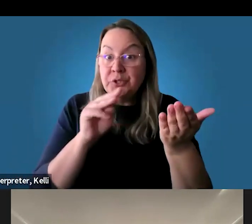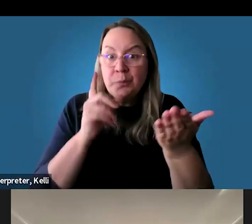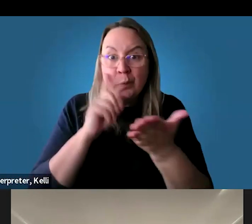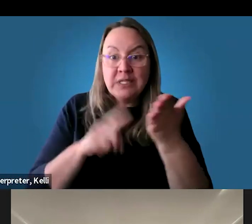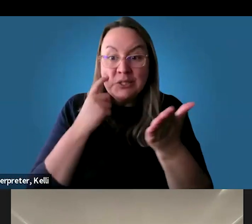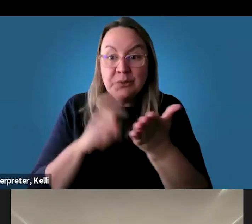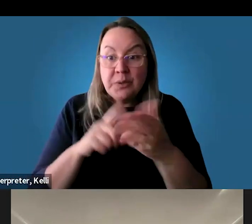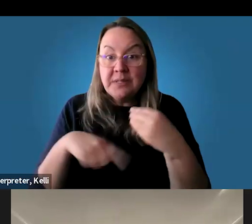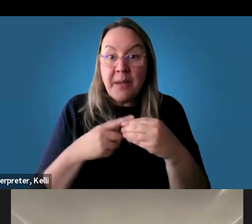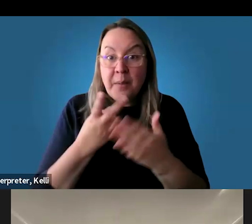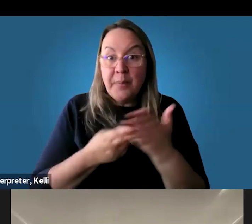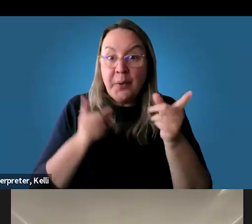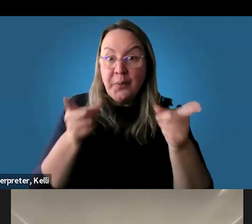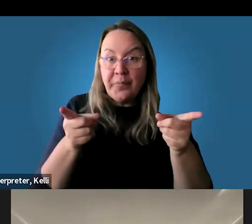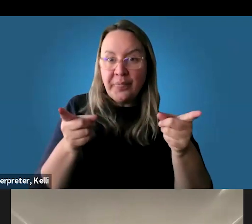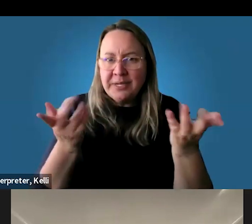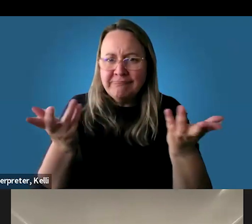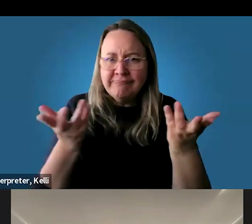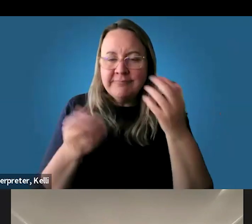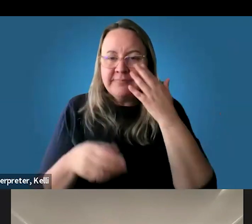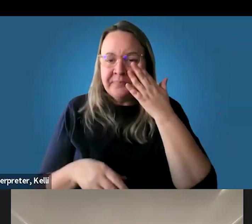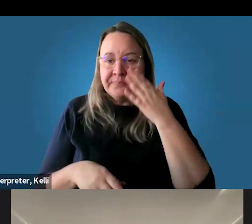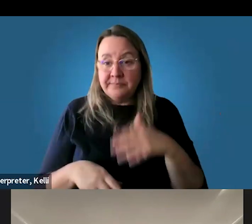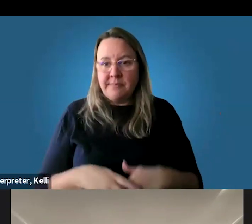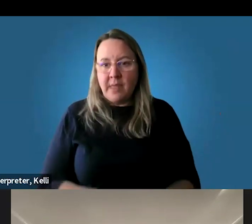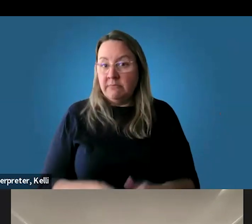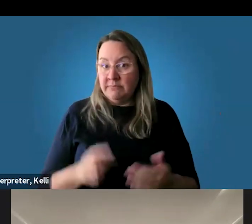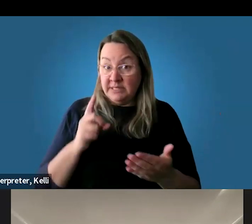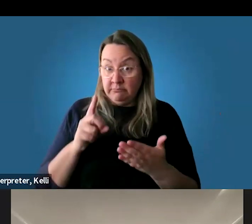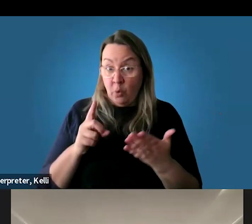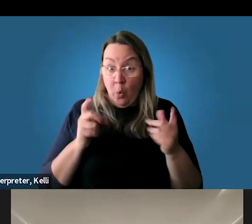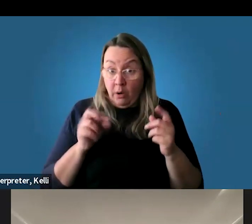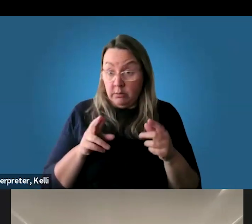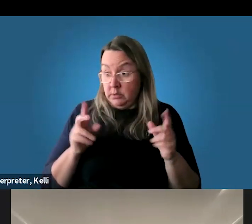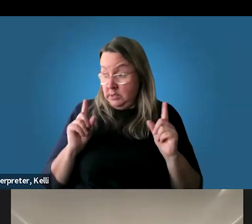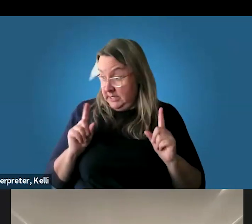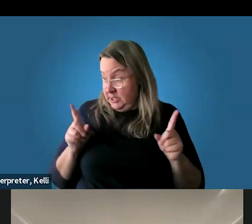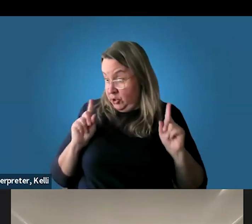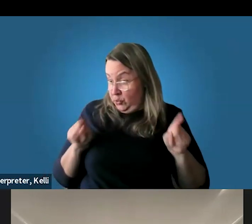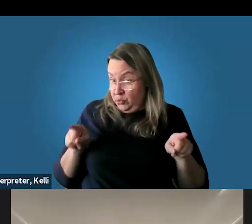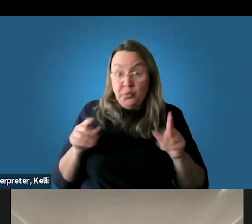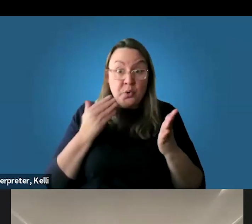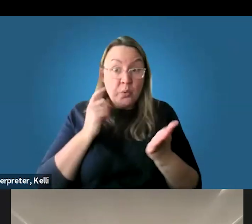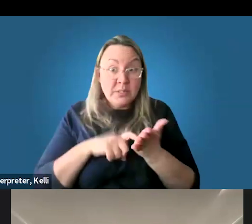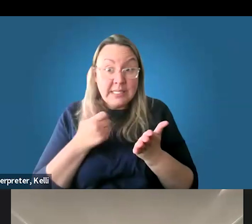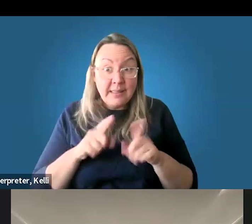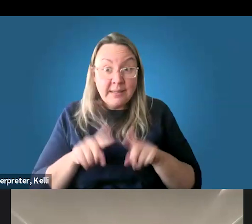difference between the two conversations? And Sean and Tristan too. Did you notice any difference in the conversation that you just